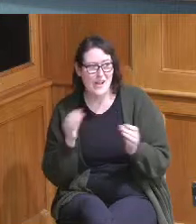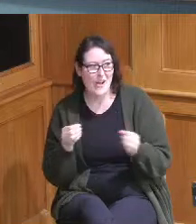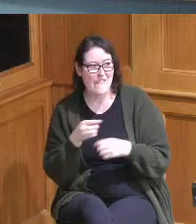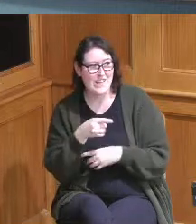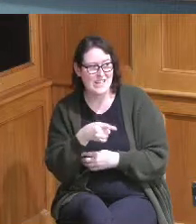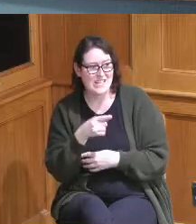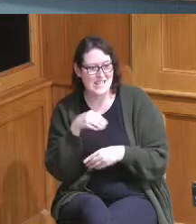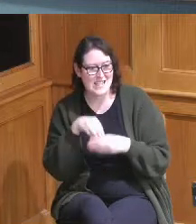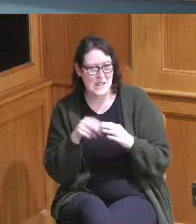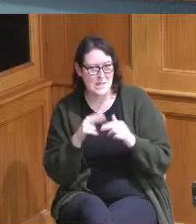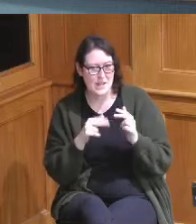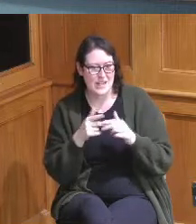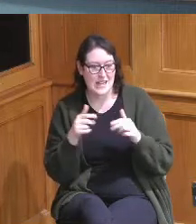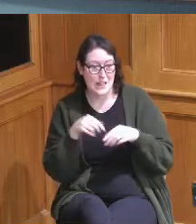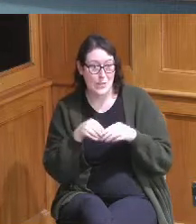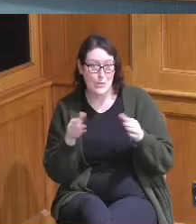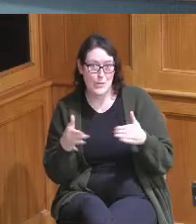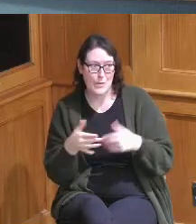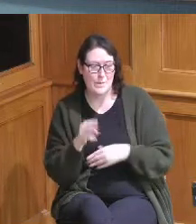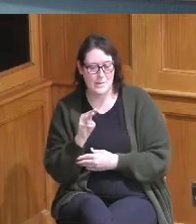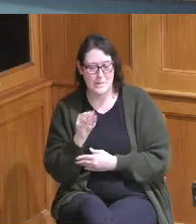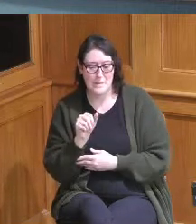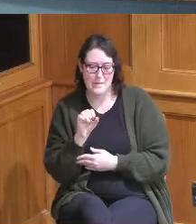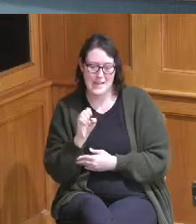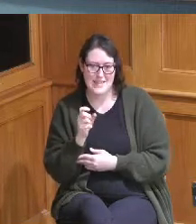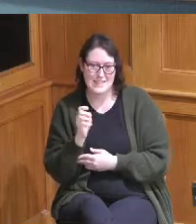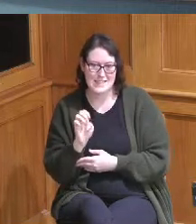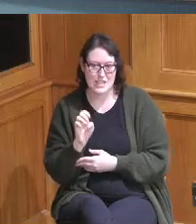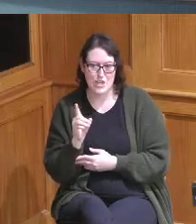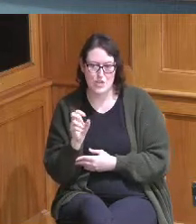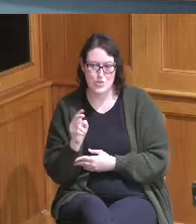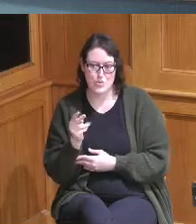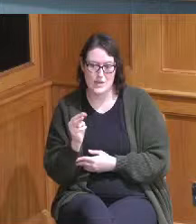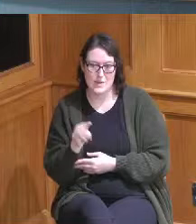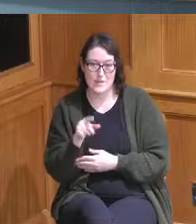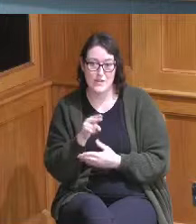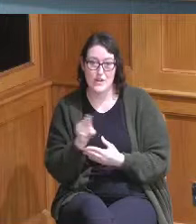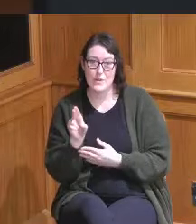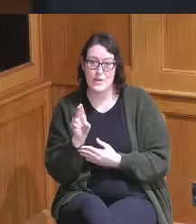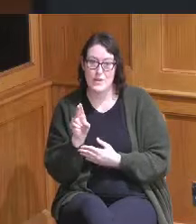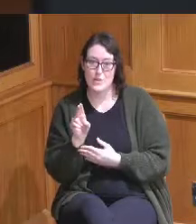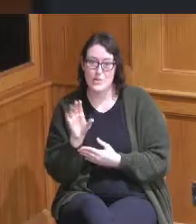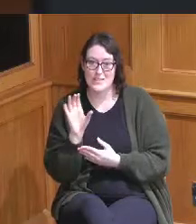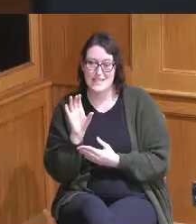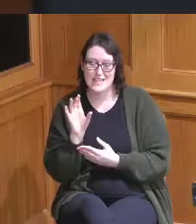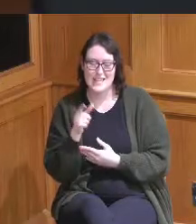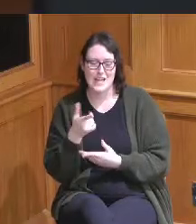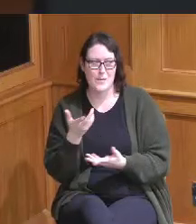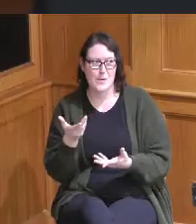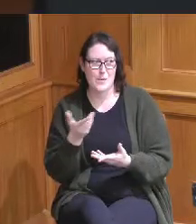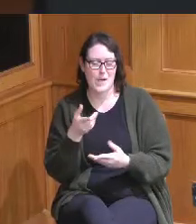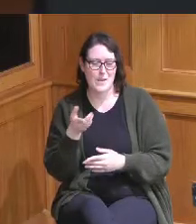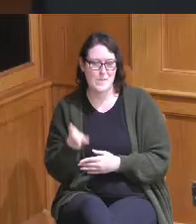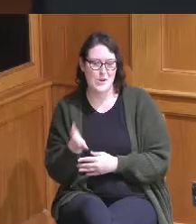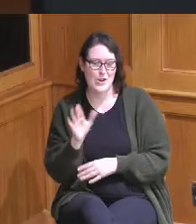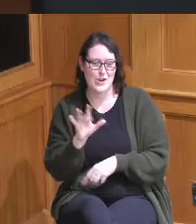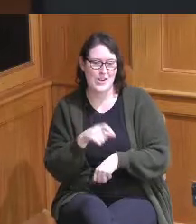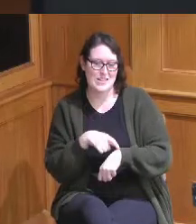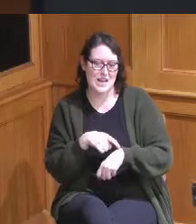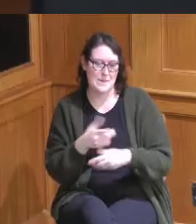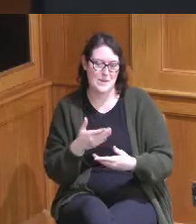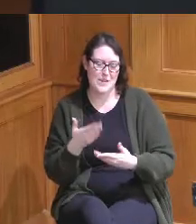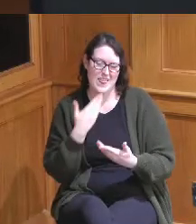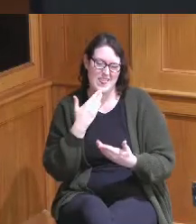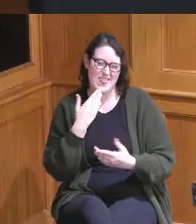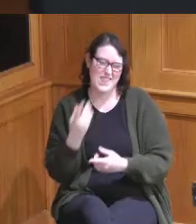in the building here. She's in the room. Maisie Green is here from the University of Cincinnati. I just want to welcome her for her time here at the county.